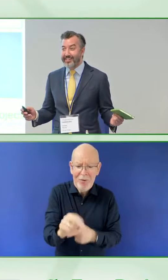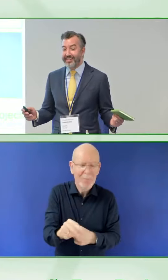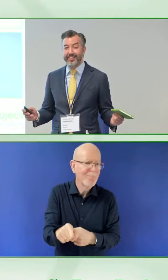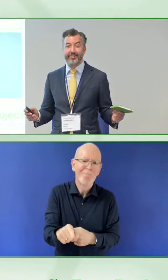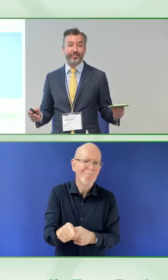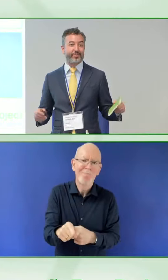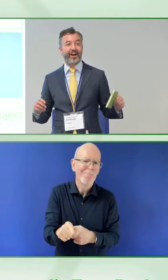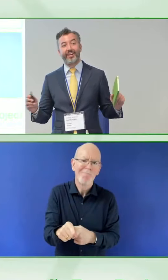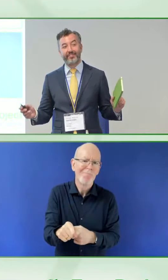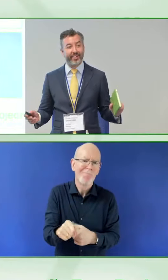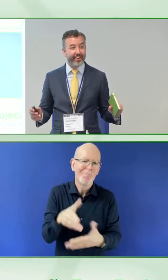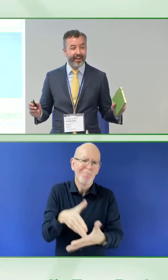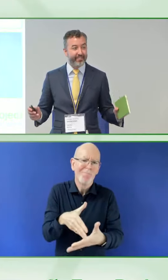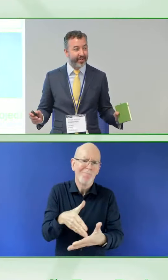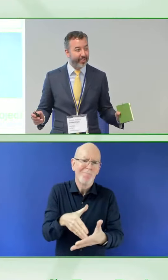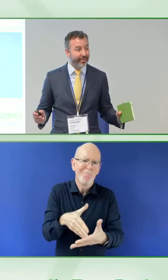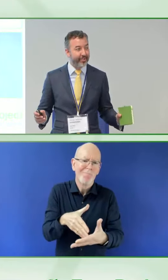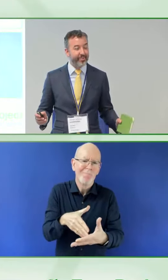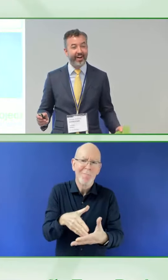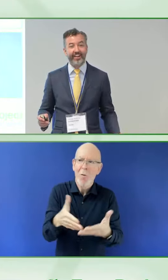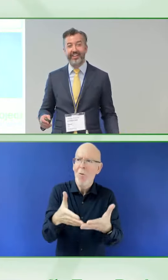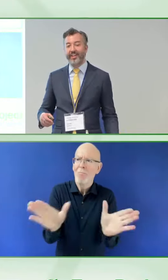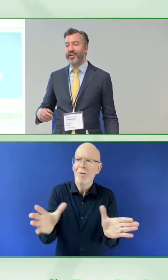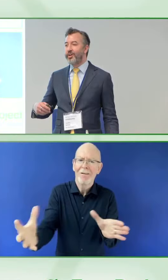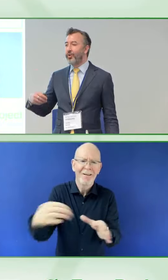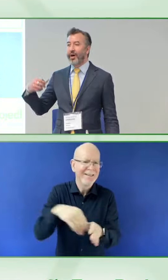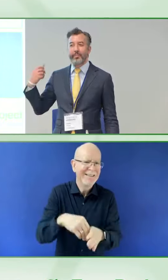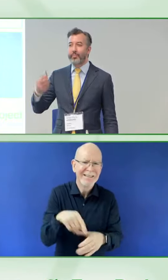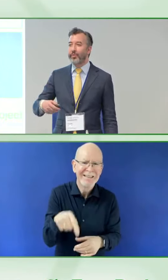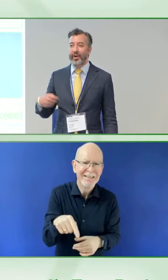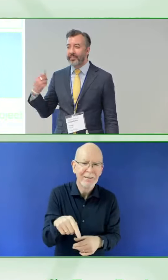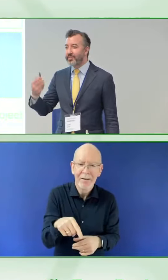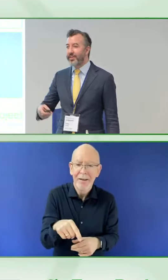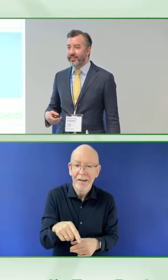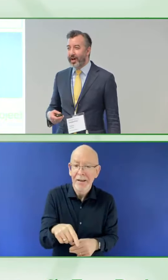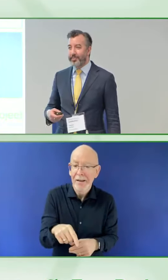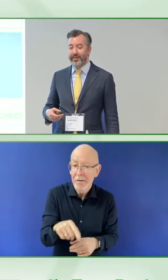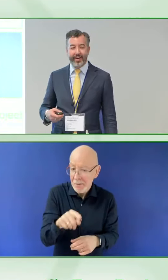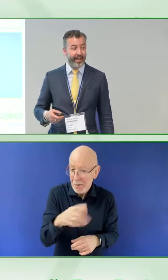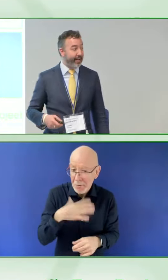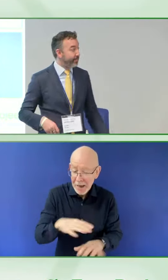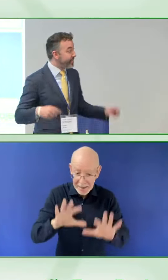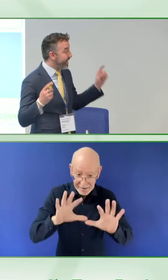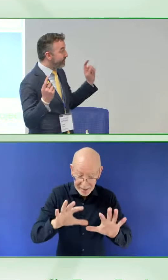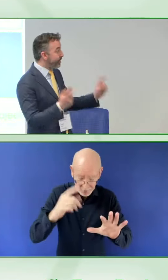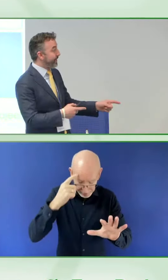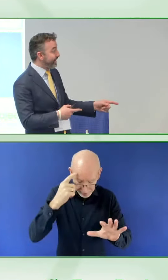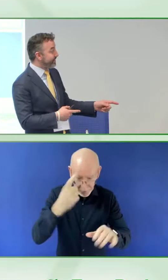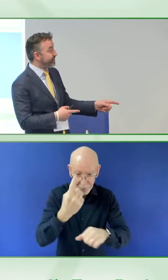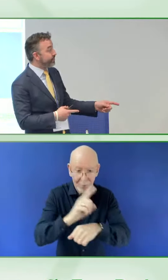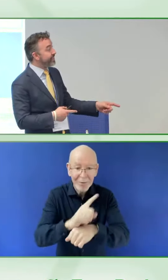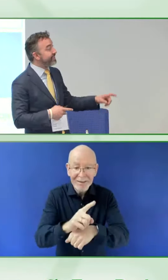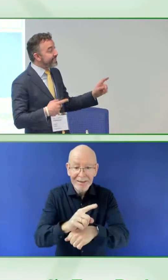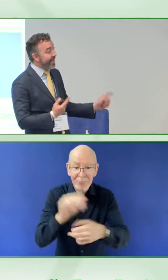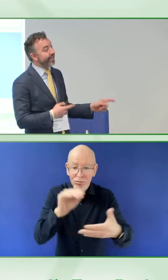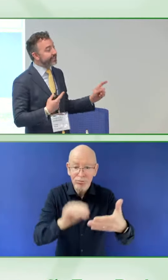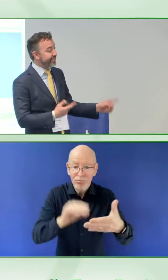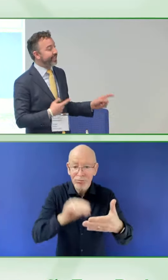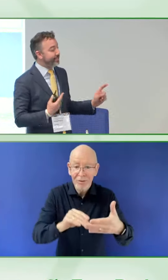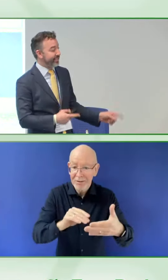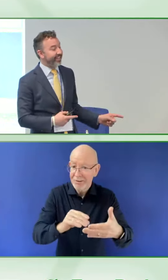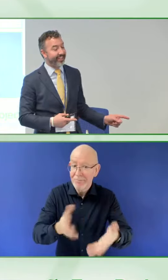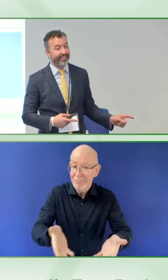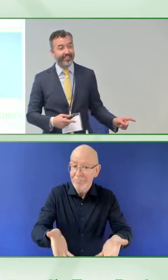your ideas or trying to figure out if they're good or not. Come up with whatever's on the top of your head. And I'm going to challenge our panelists to do the